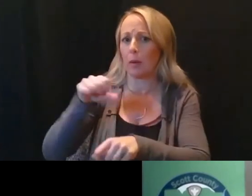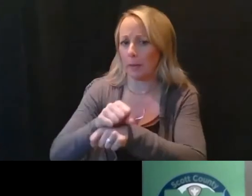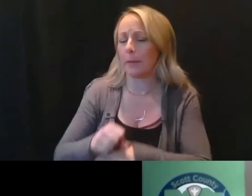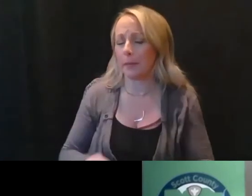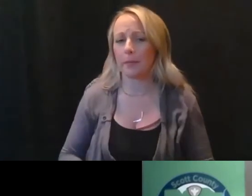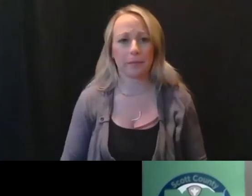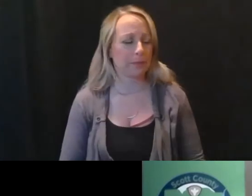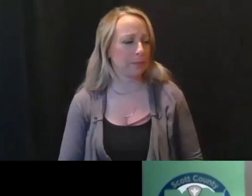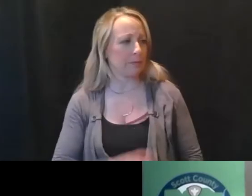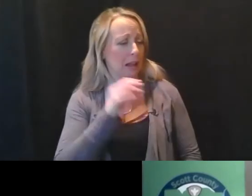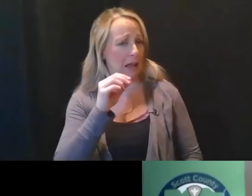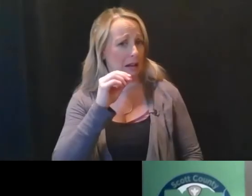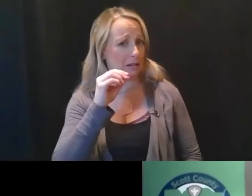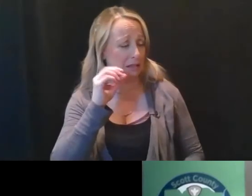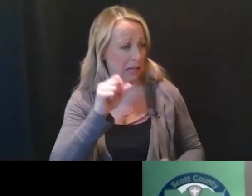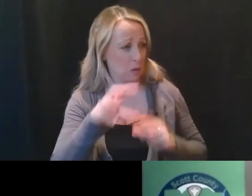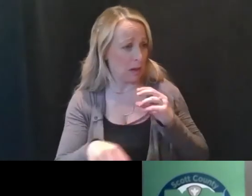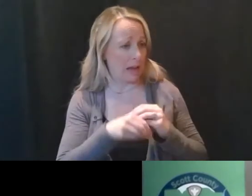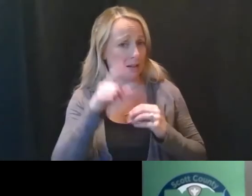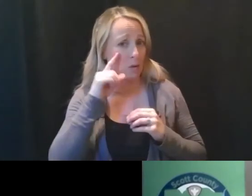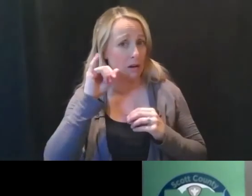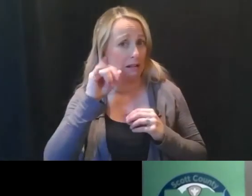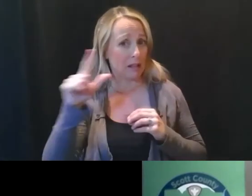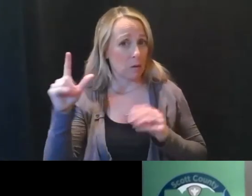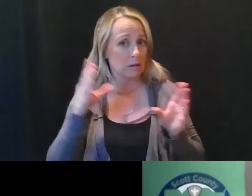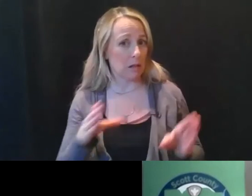You know, what could you add for Illinois' plan for that?